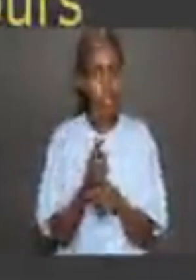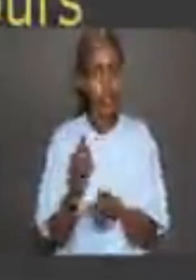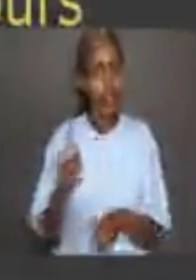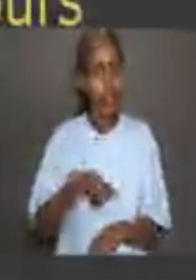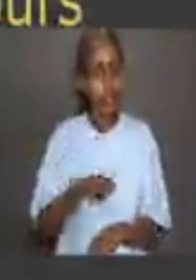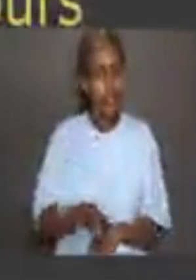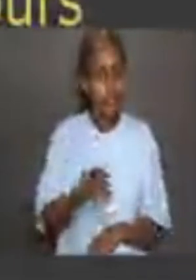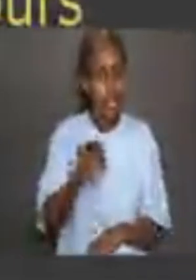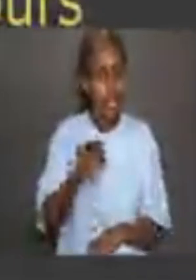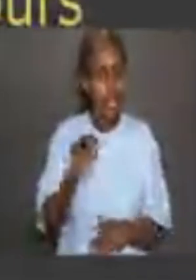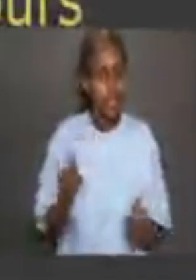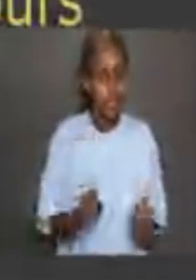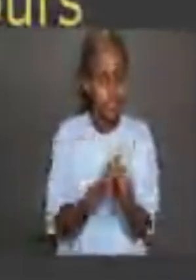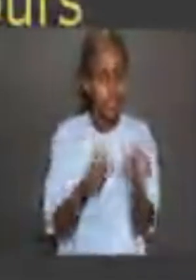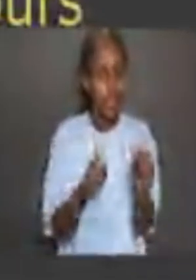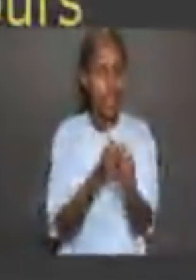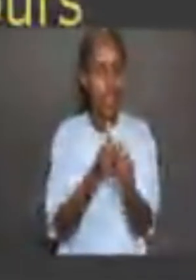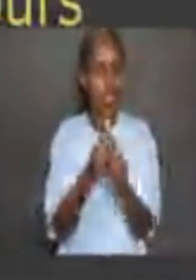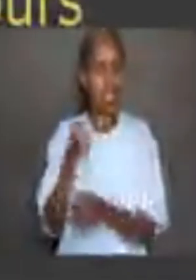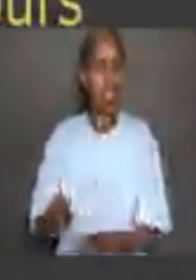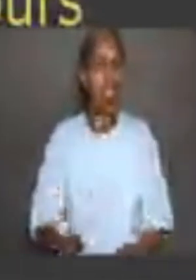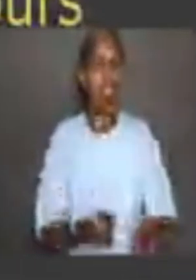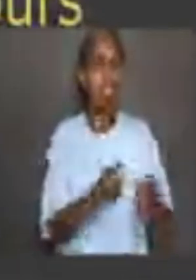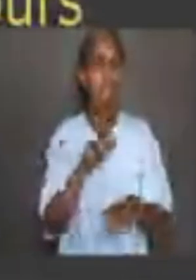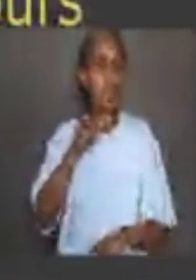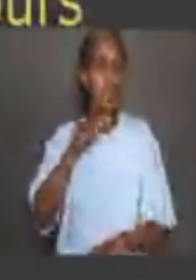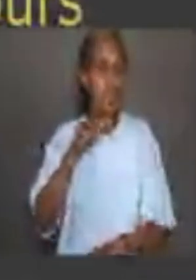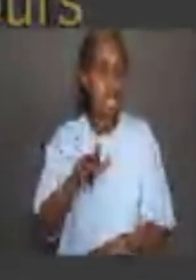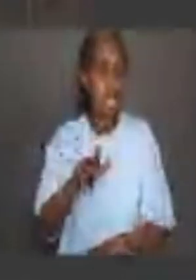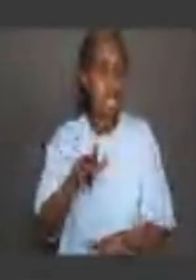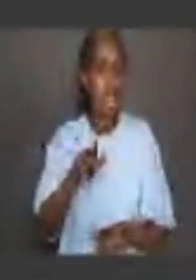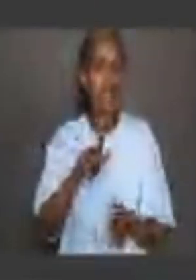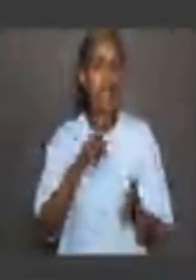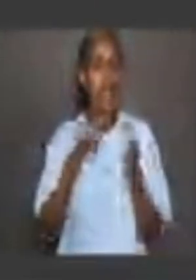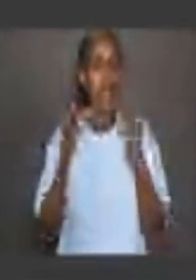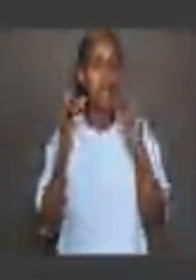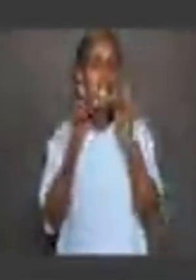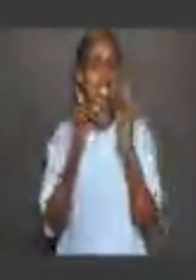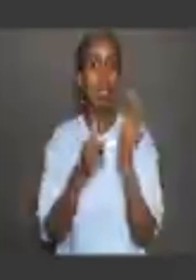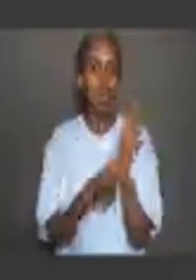find the following system of linear inequalities.